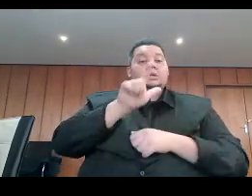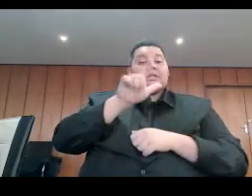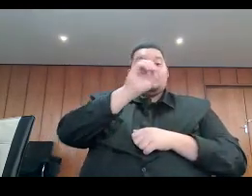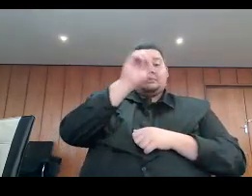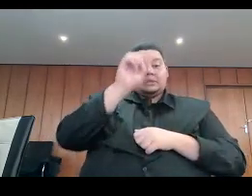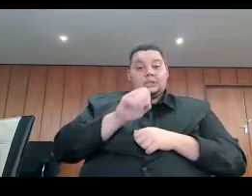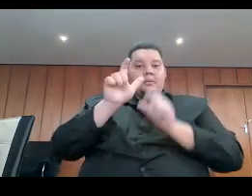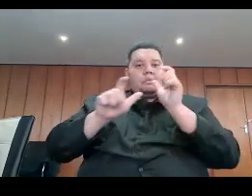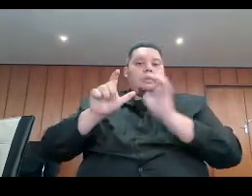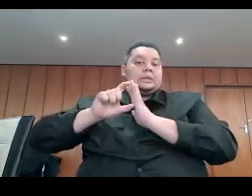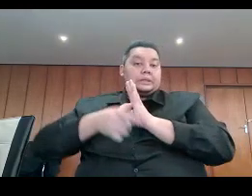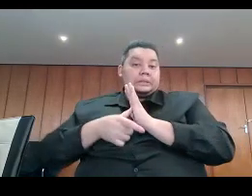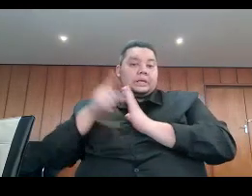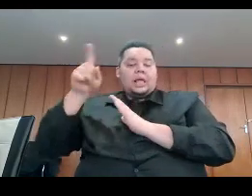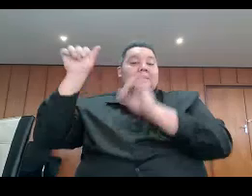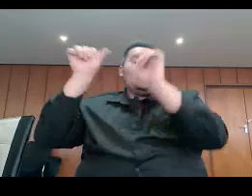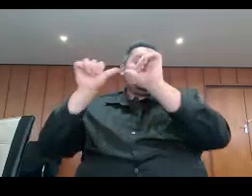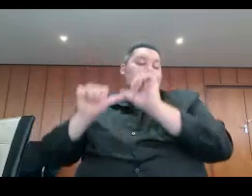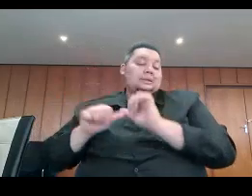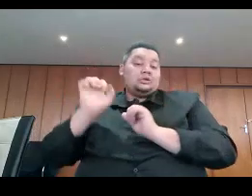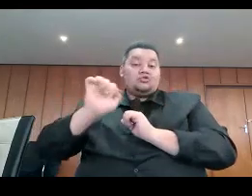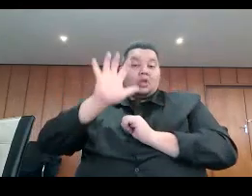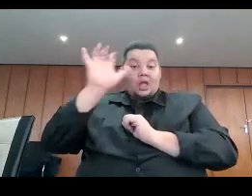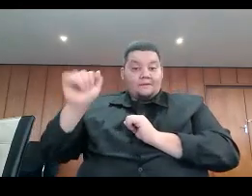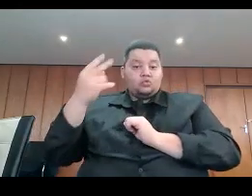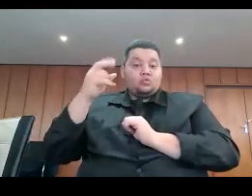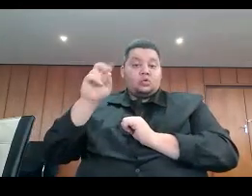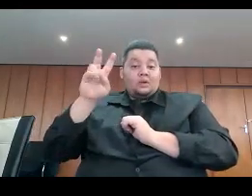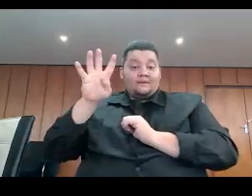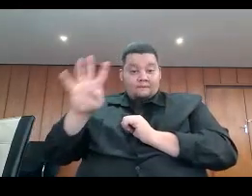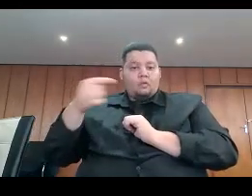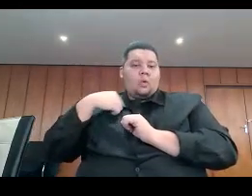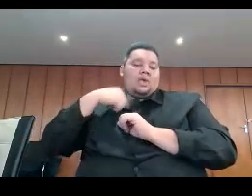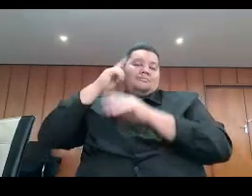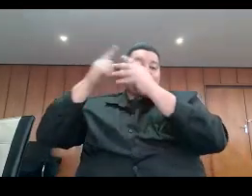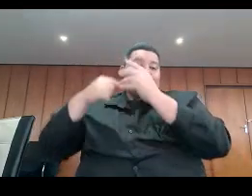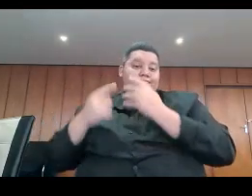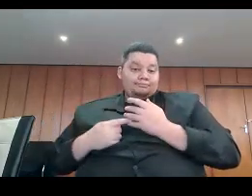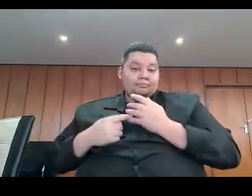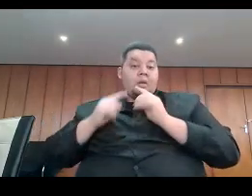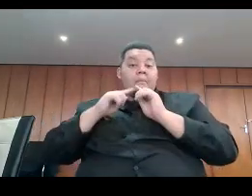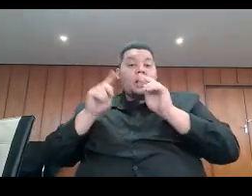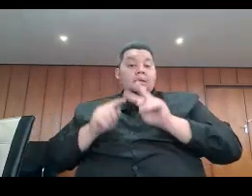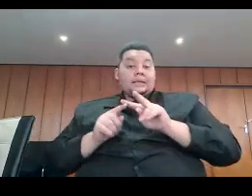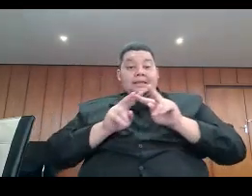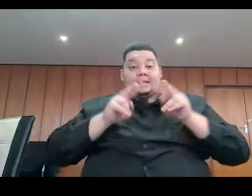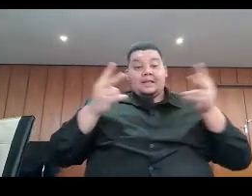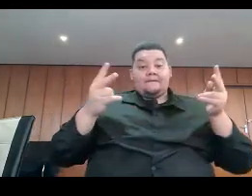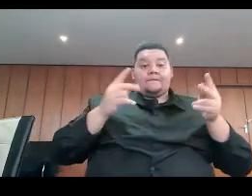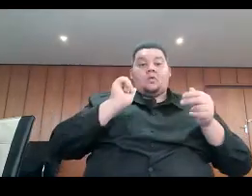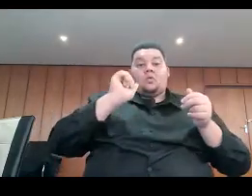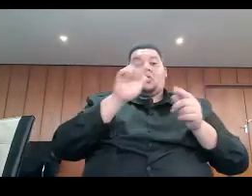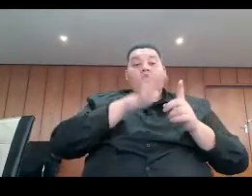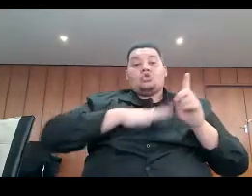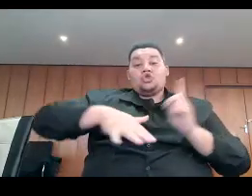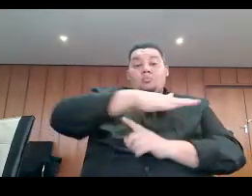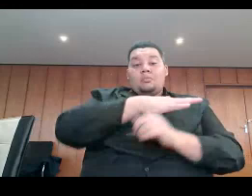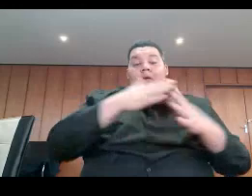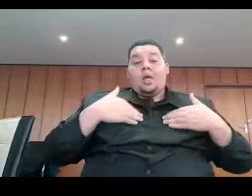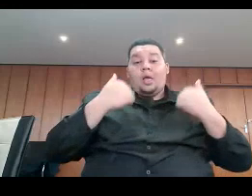the Stats SA 2024. But in a different survey, that's the demographic and health survey data,